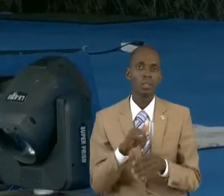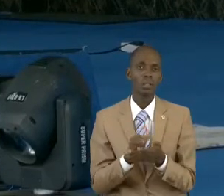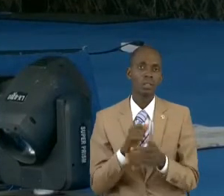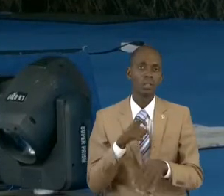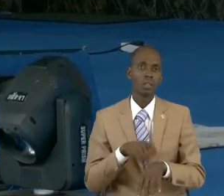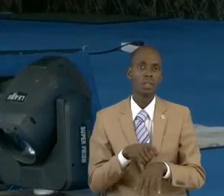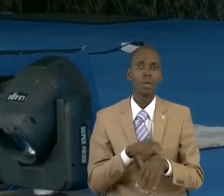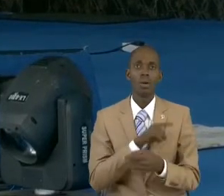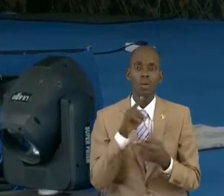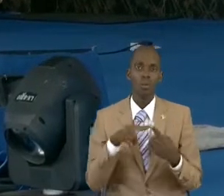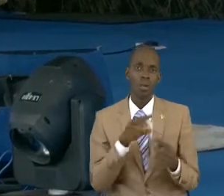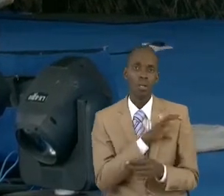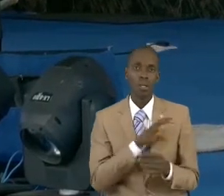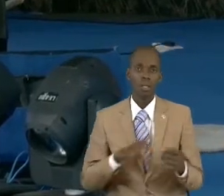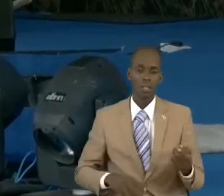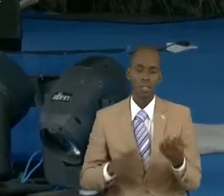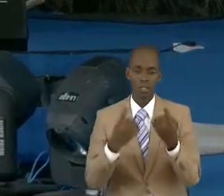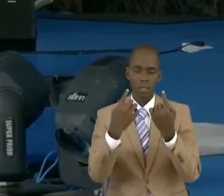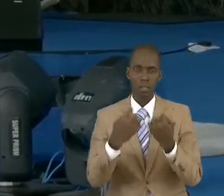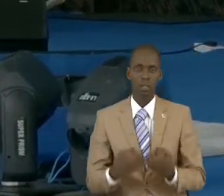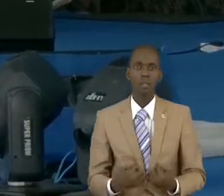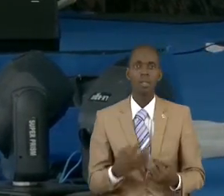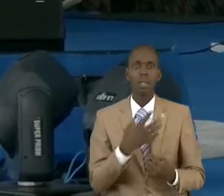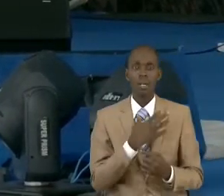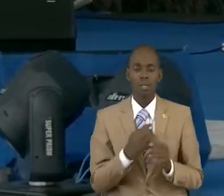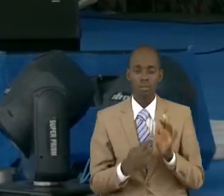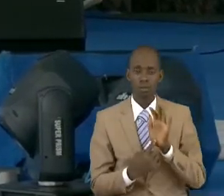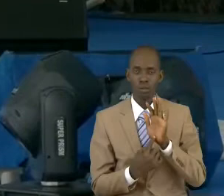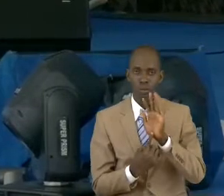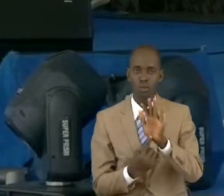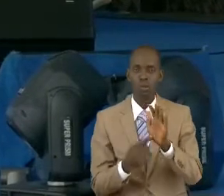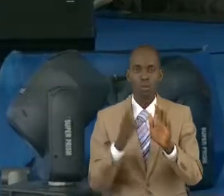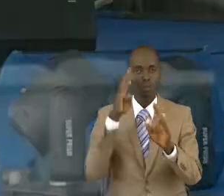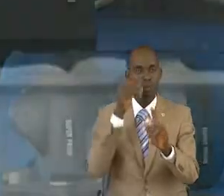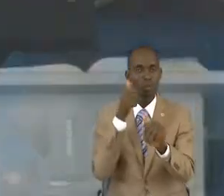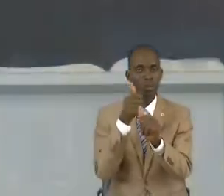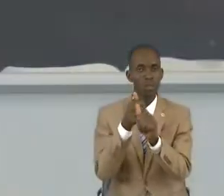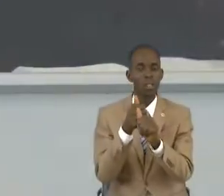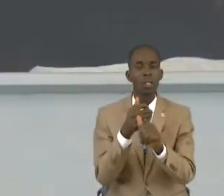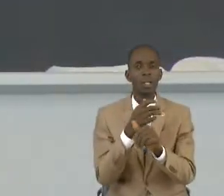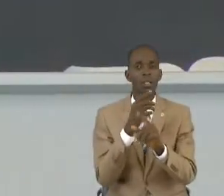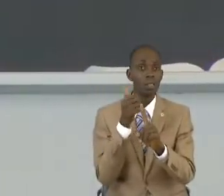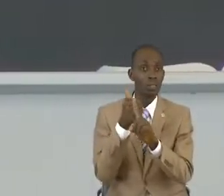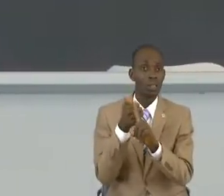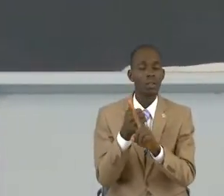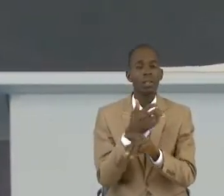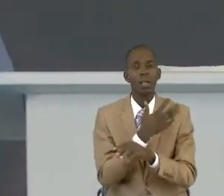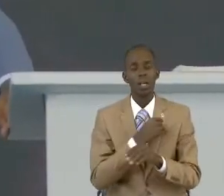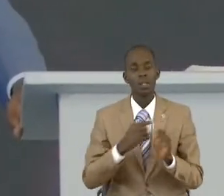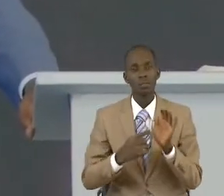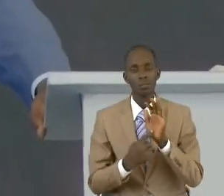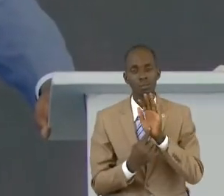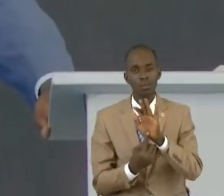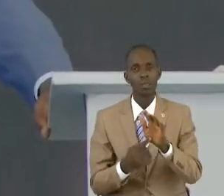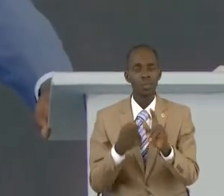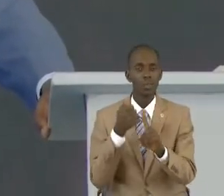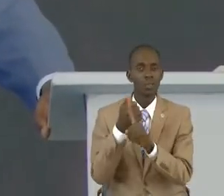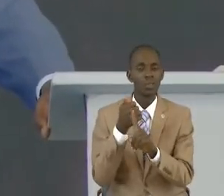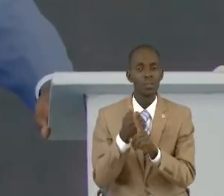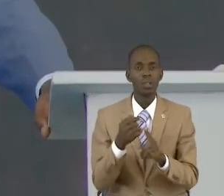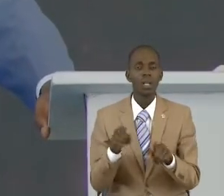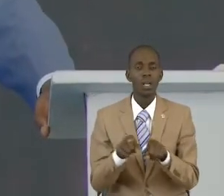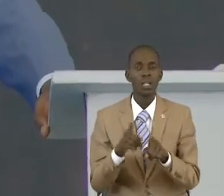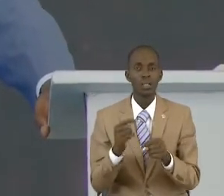Christ came and showed himself and revealed himself, risen Lord,